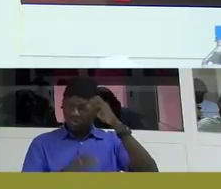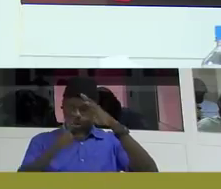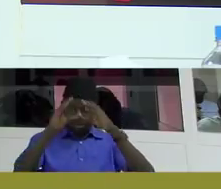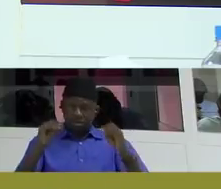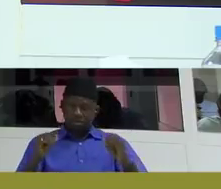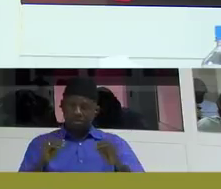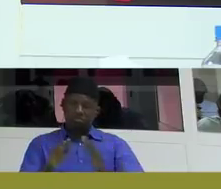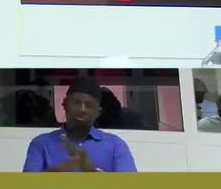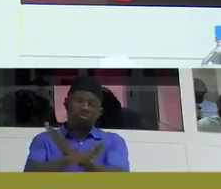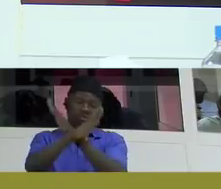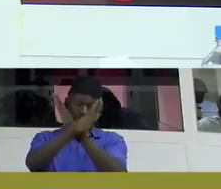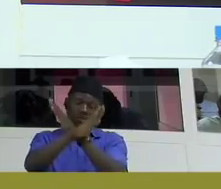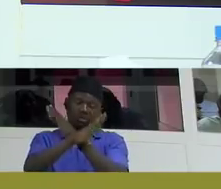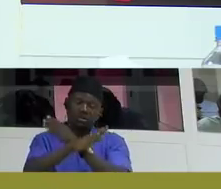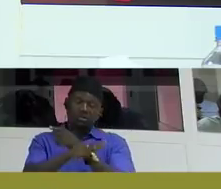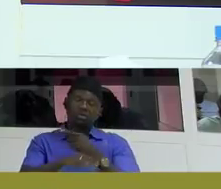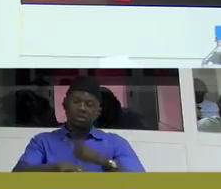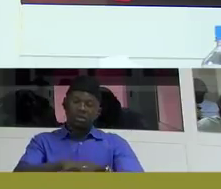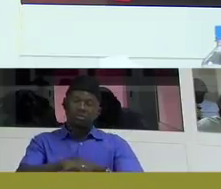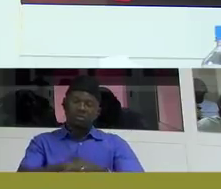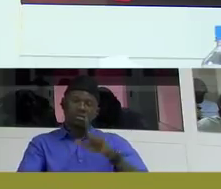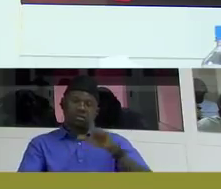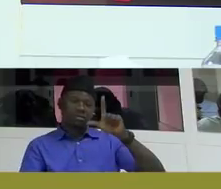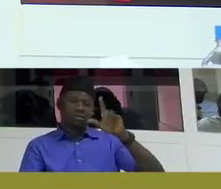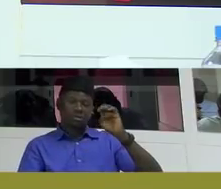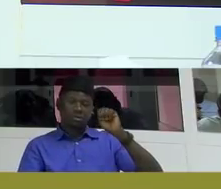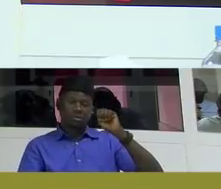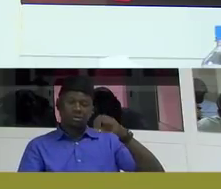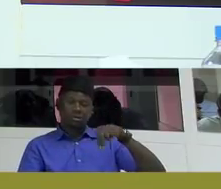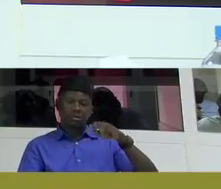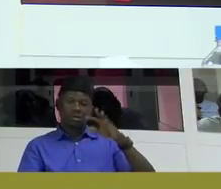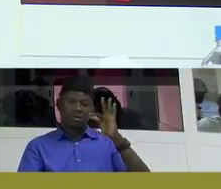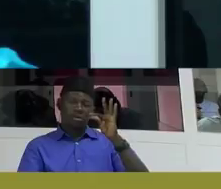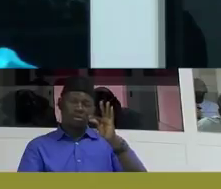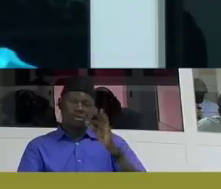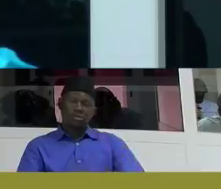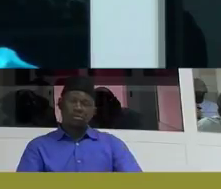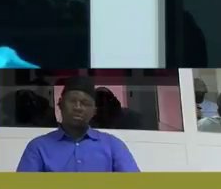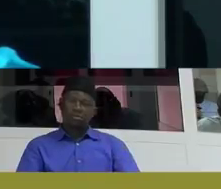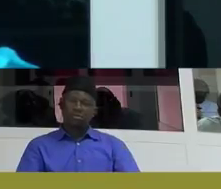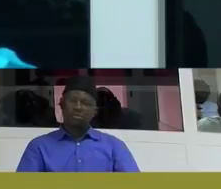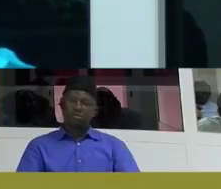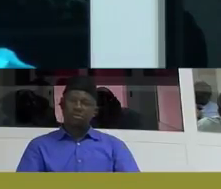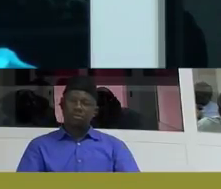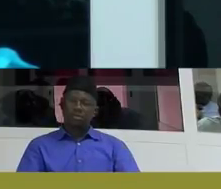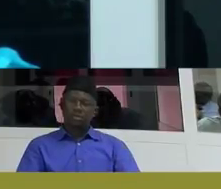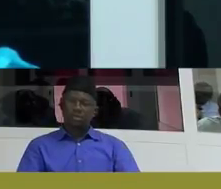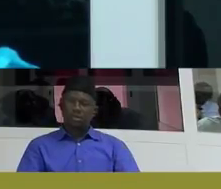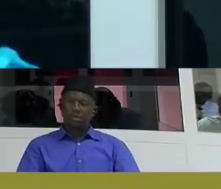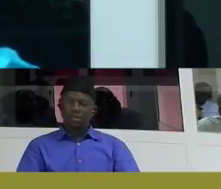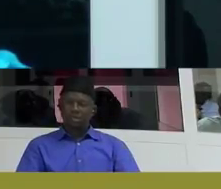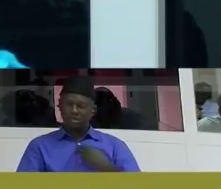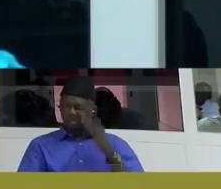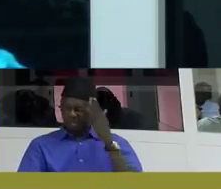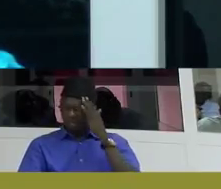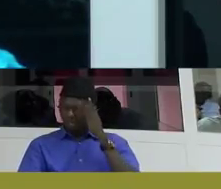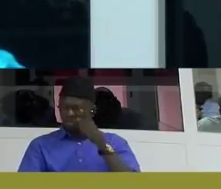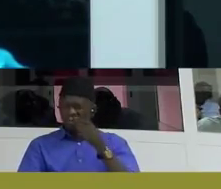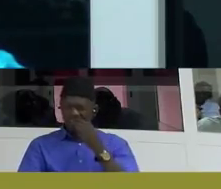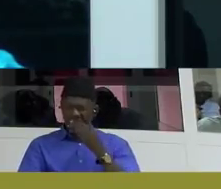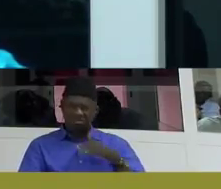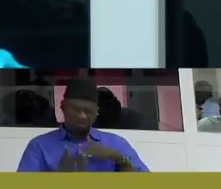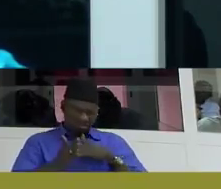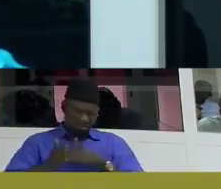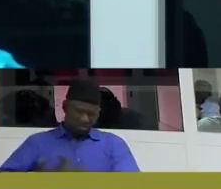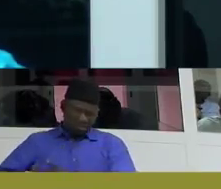would experience what the Christians have been going through. In a sense, you are saying it's discrimination. It is.